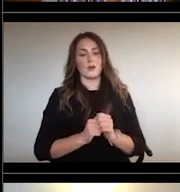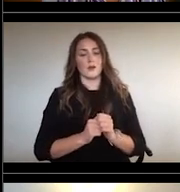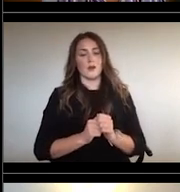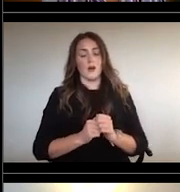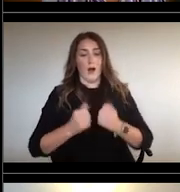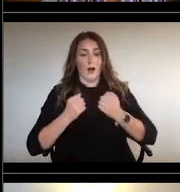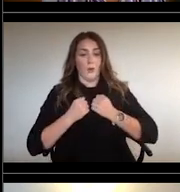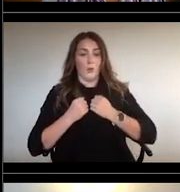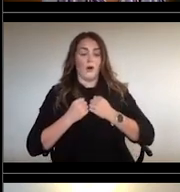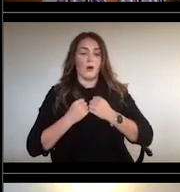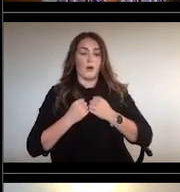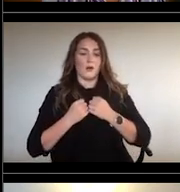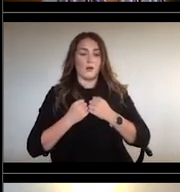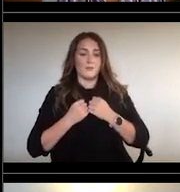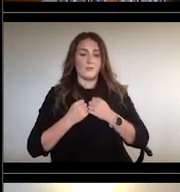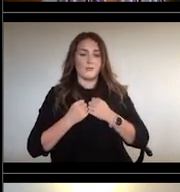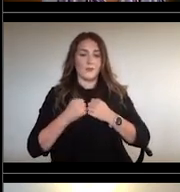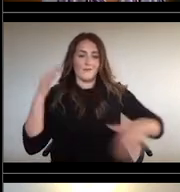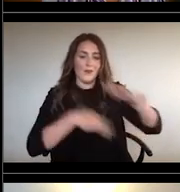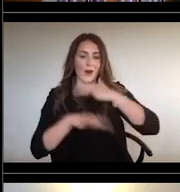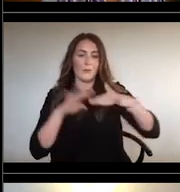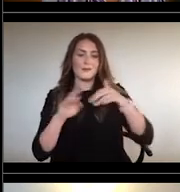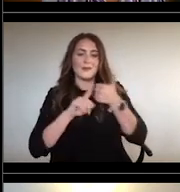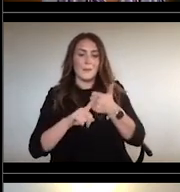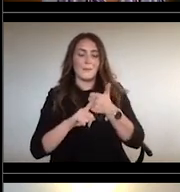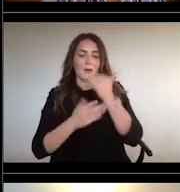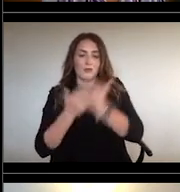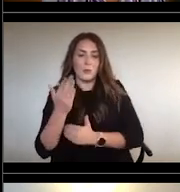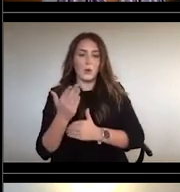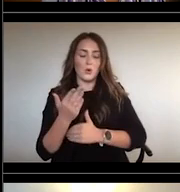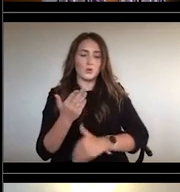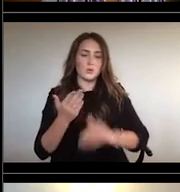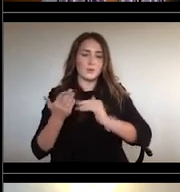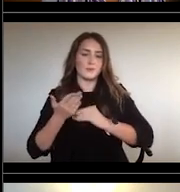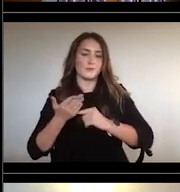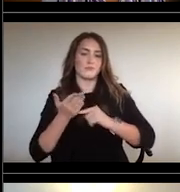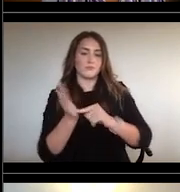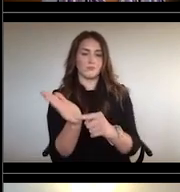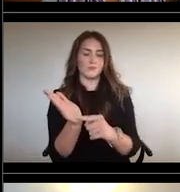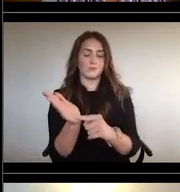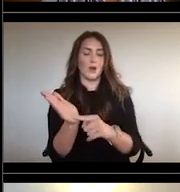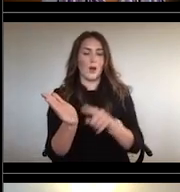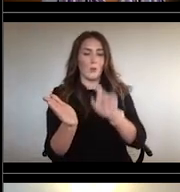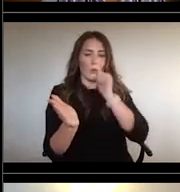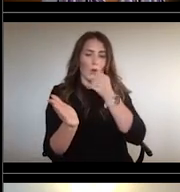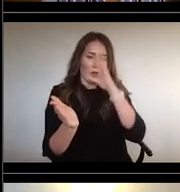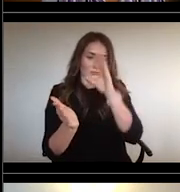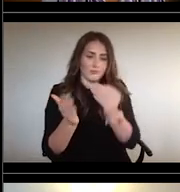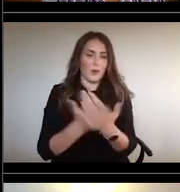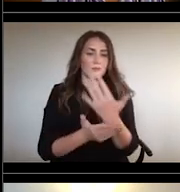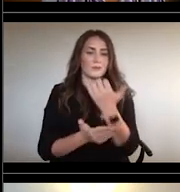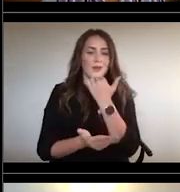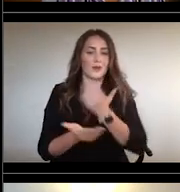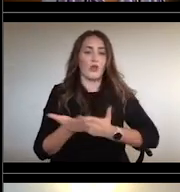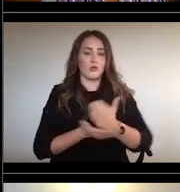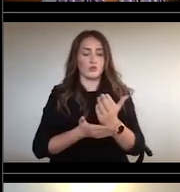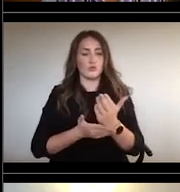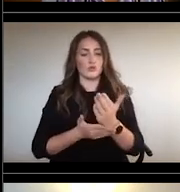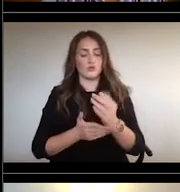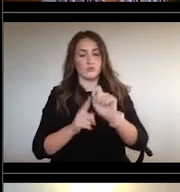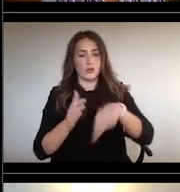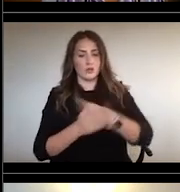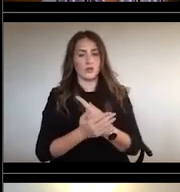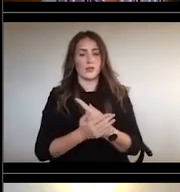with the care home and are committed to keeping in touch as the project progresses. In particular, we've engaged with the care home's